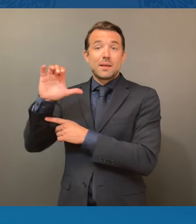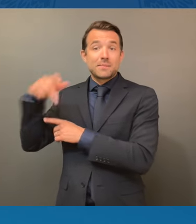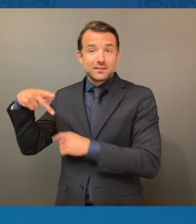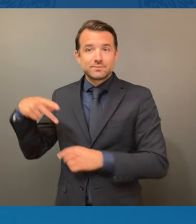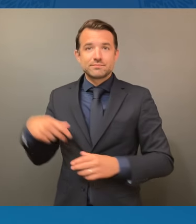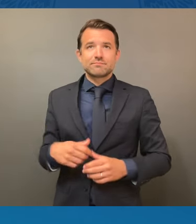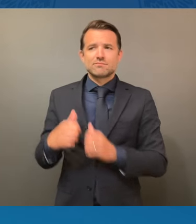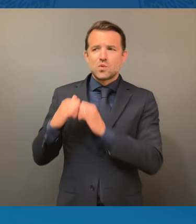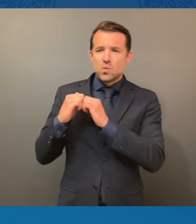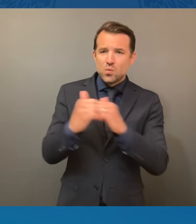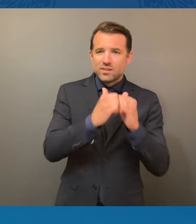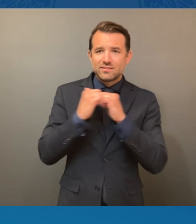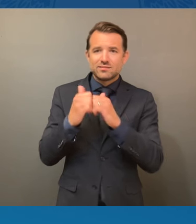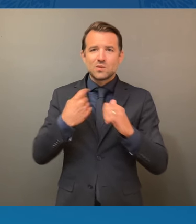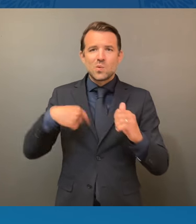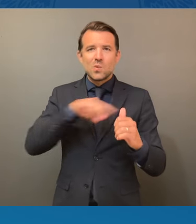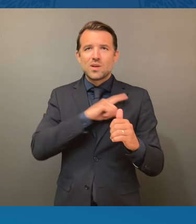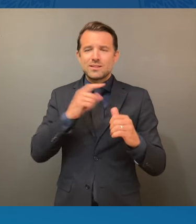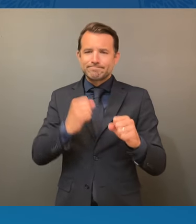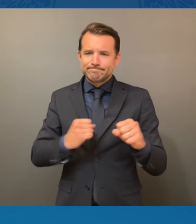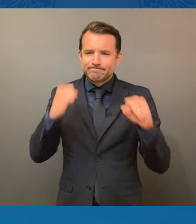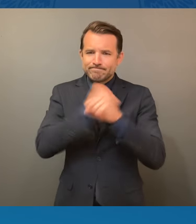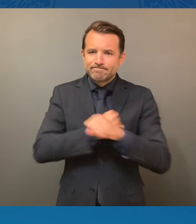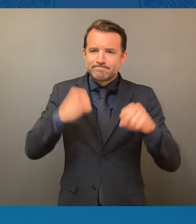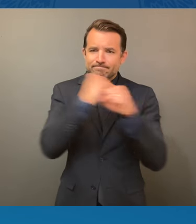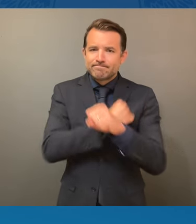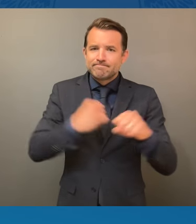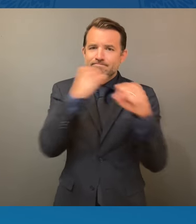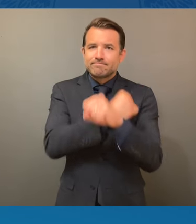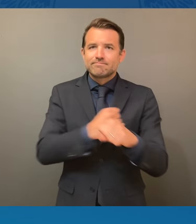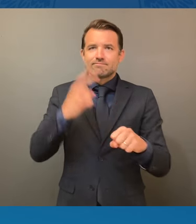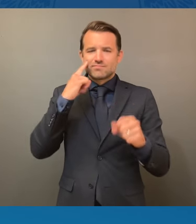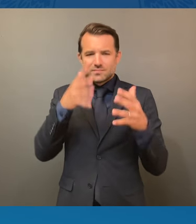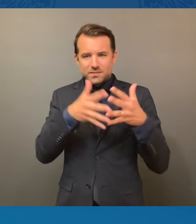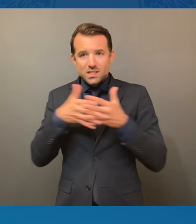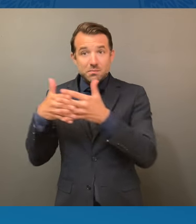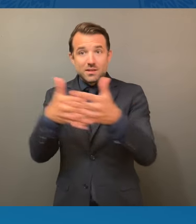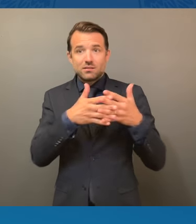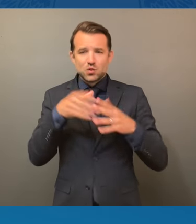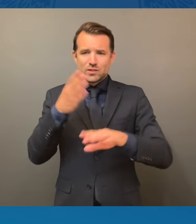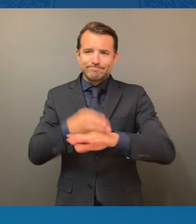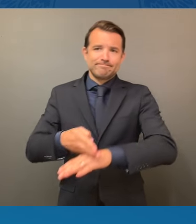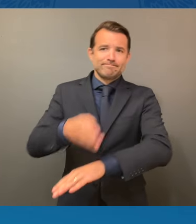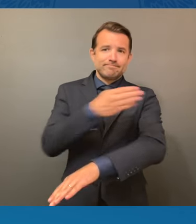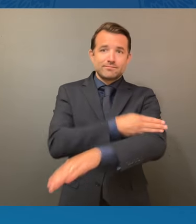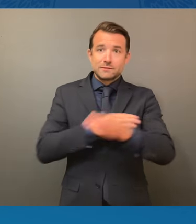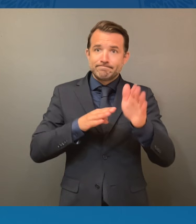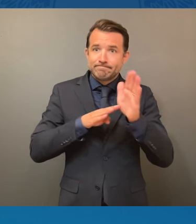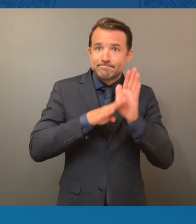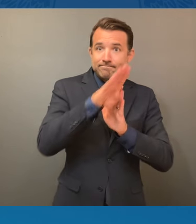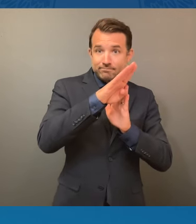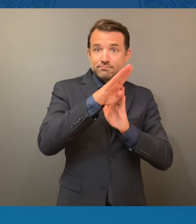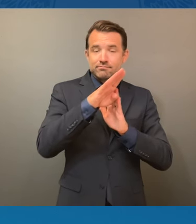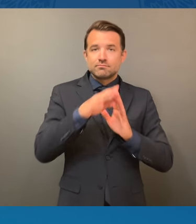hard to move our nation forward. And yet, we must